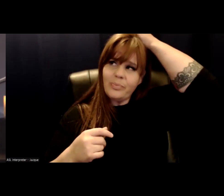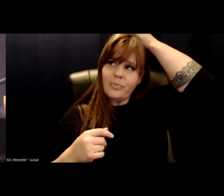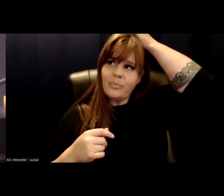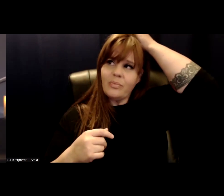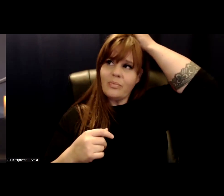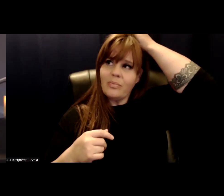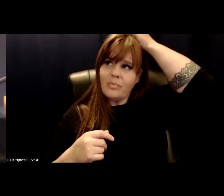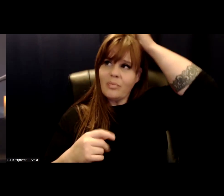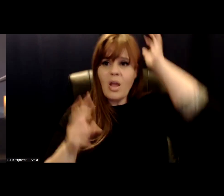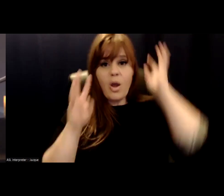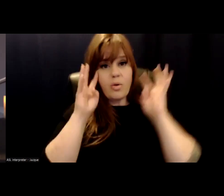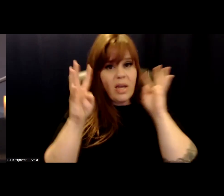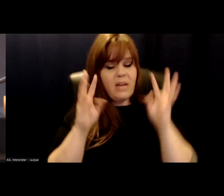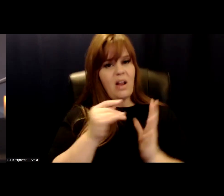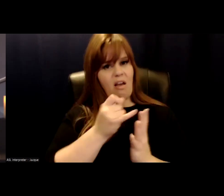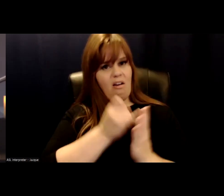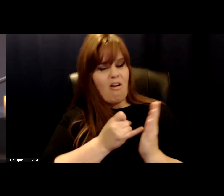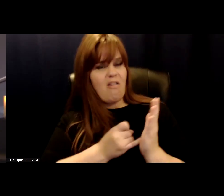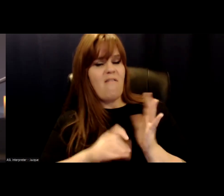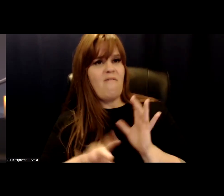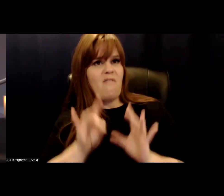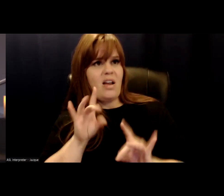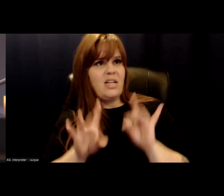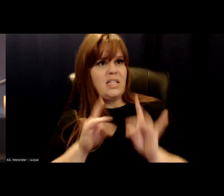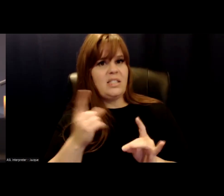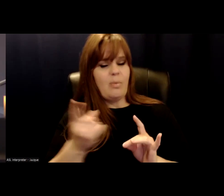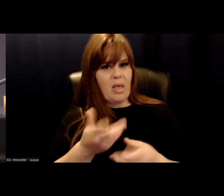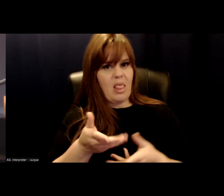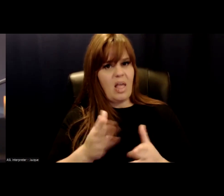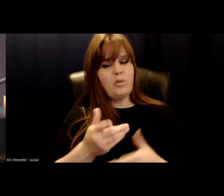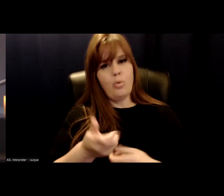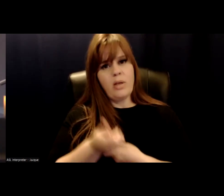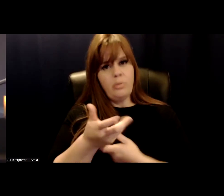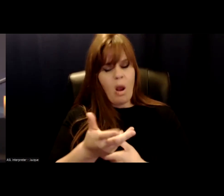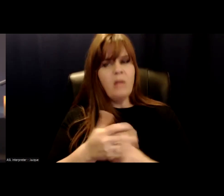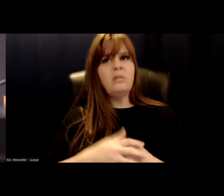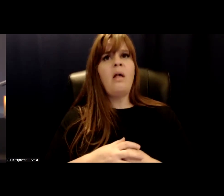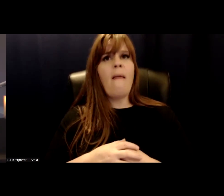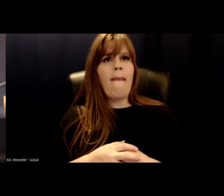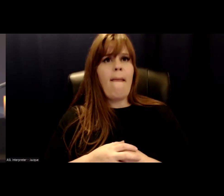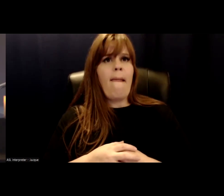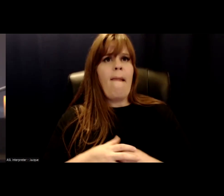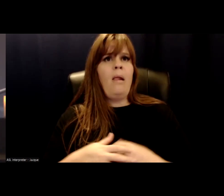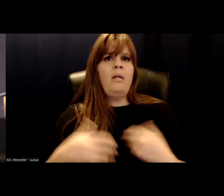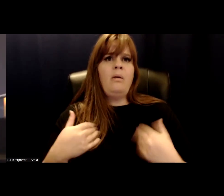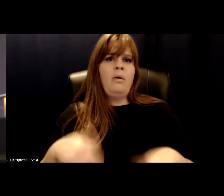art, finding something that lets you express, can be so therapeutic. And for me, that's what life is all